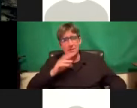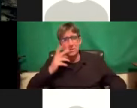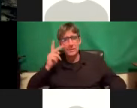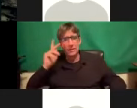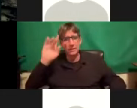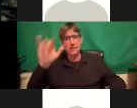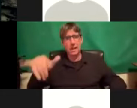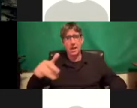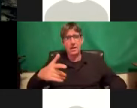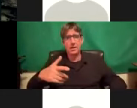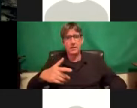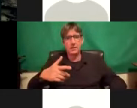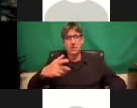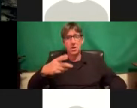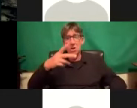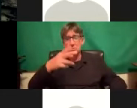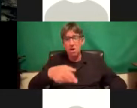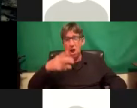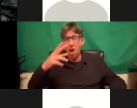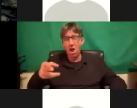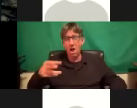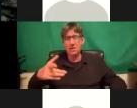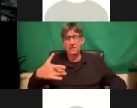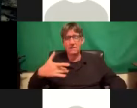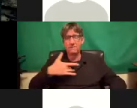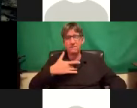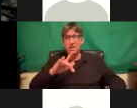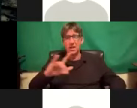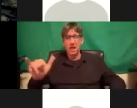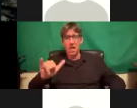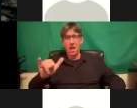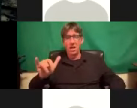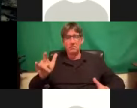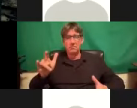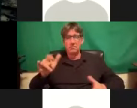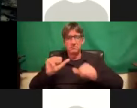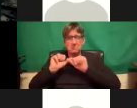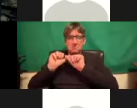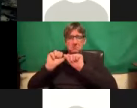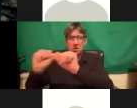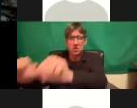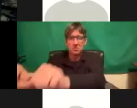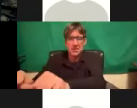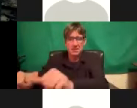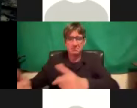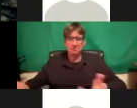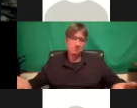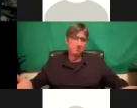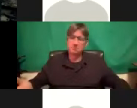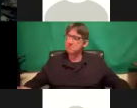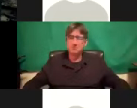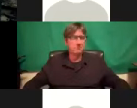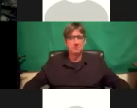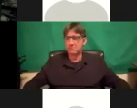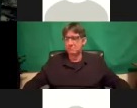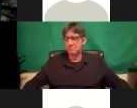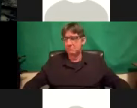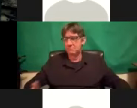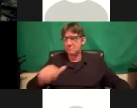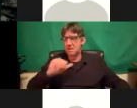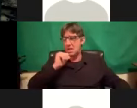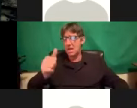these forums feel, at least right now, as though they are not going to be productive because no one is giving a